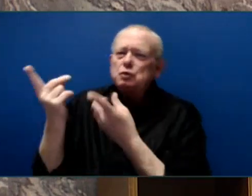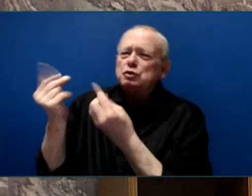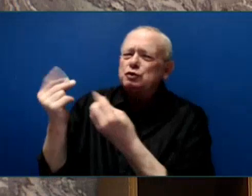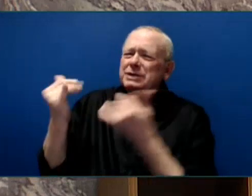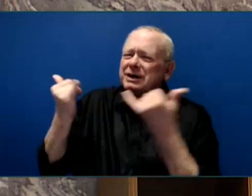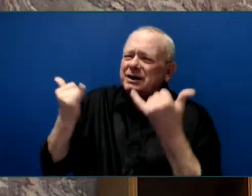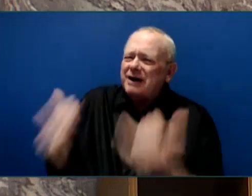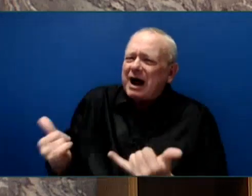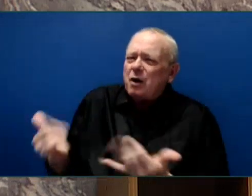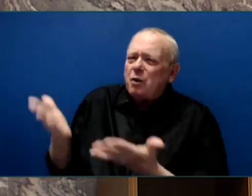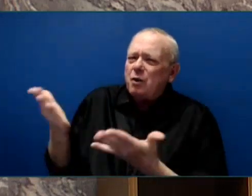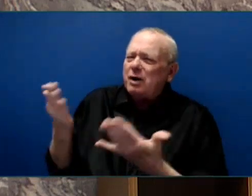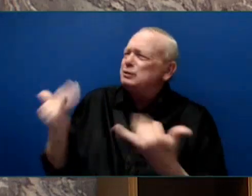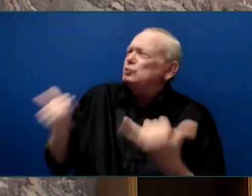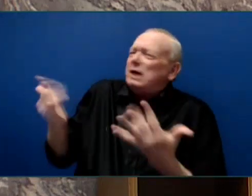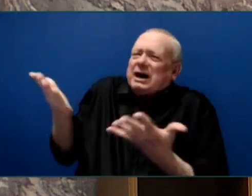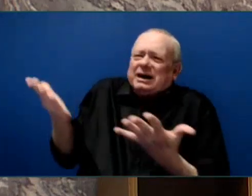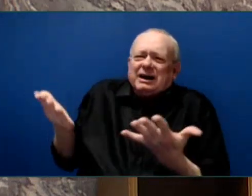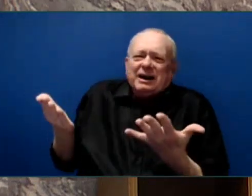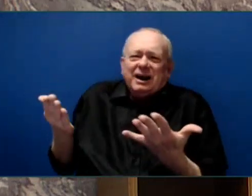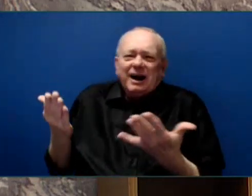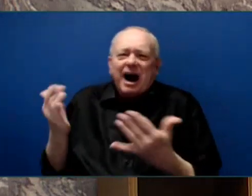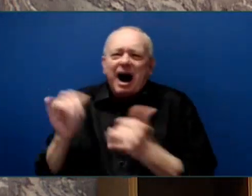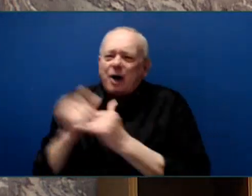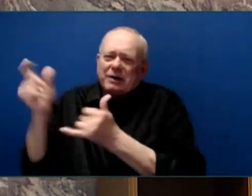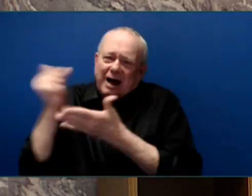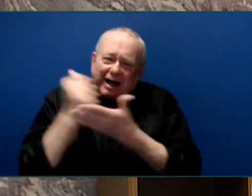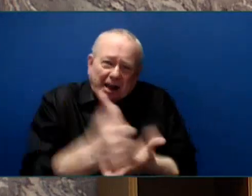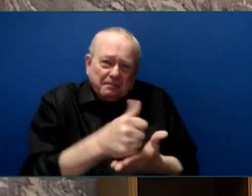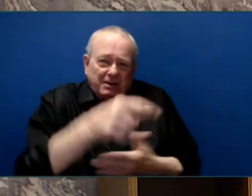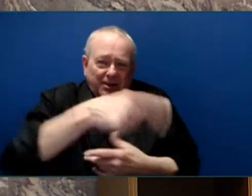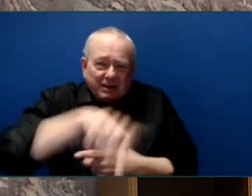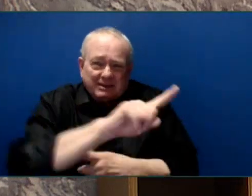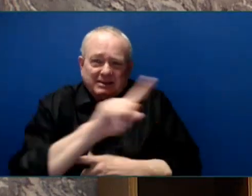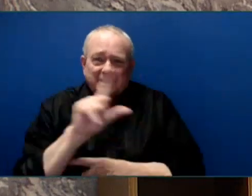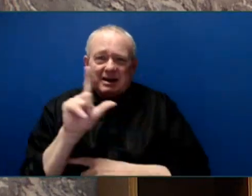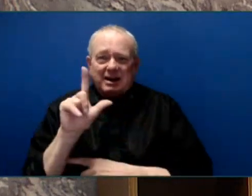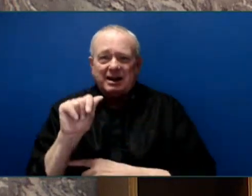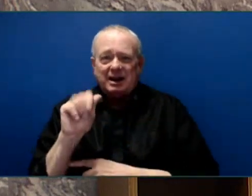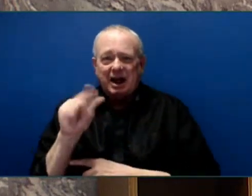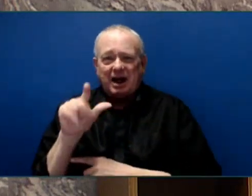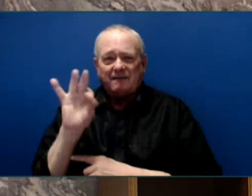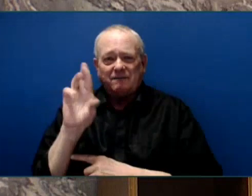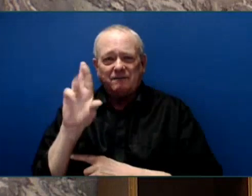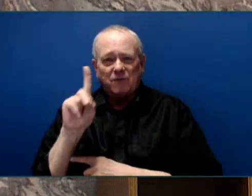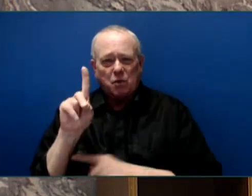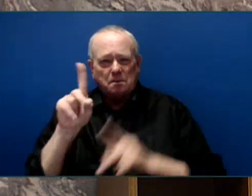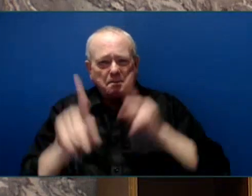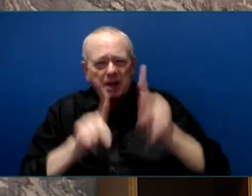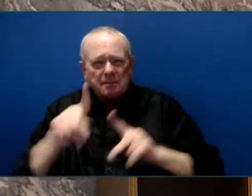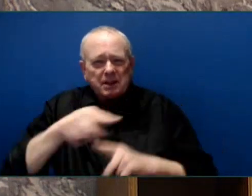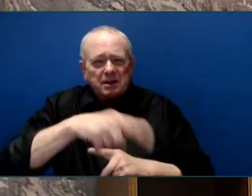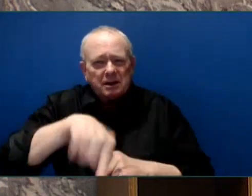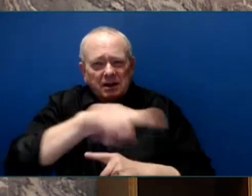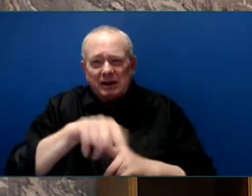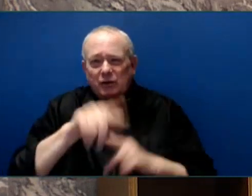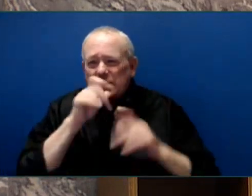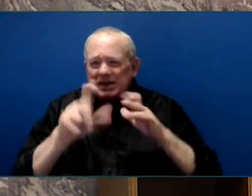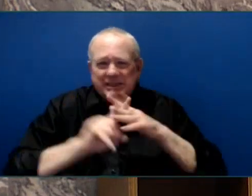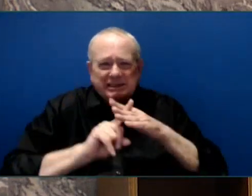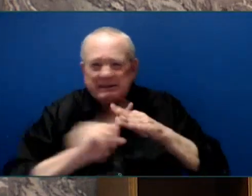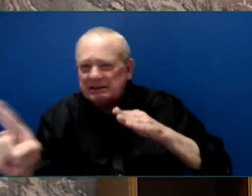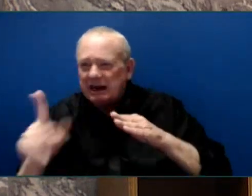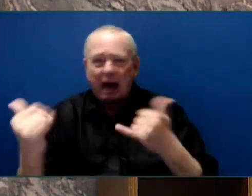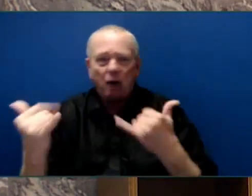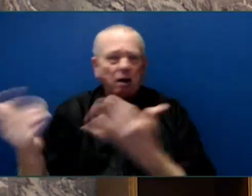these displaced Langford residents the immediate and long-term support that they so desperately need and deserve.